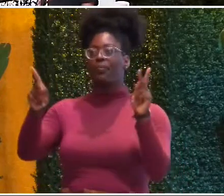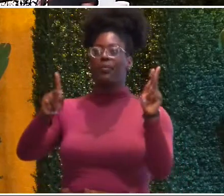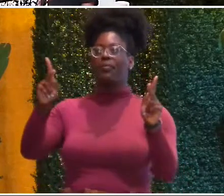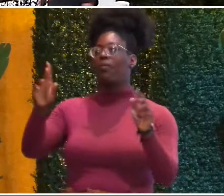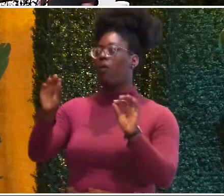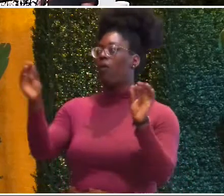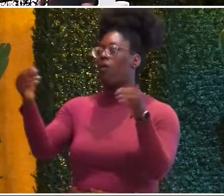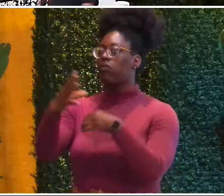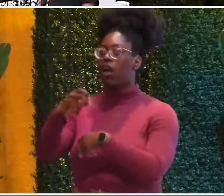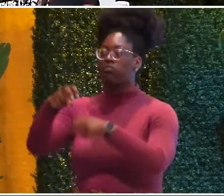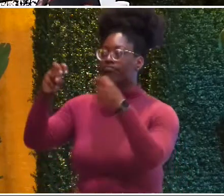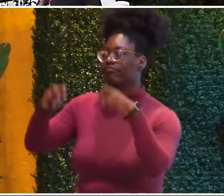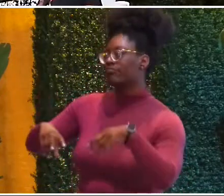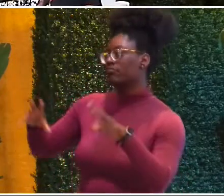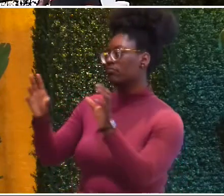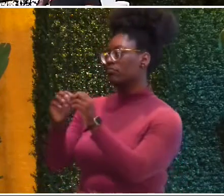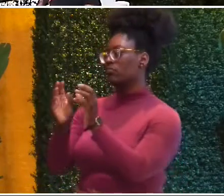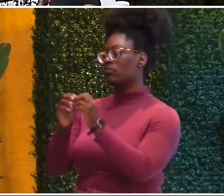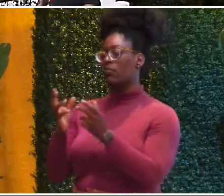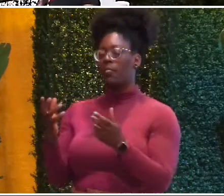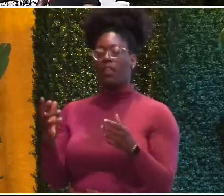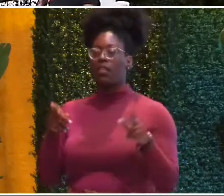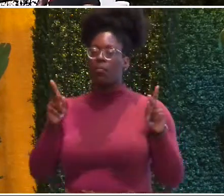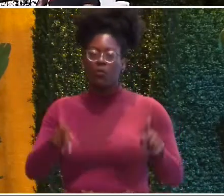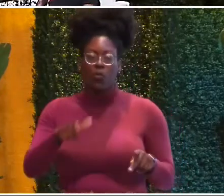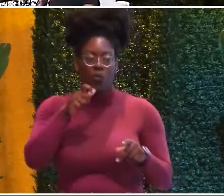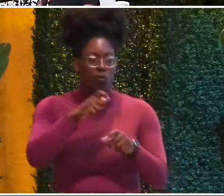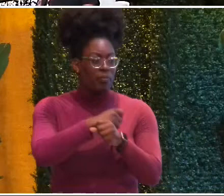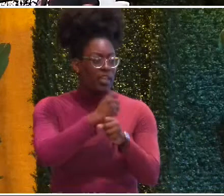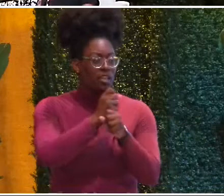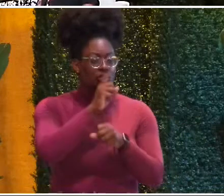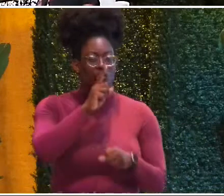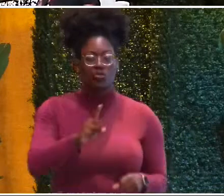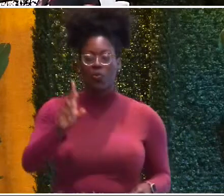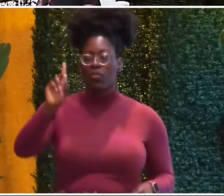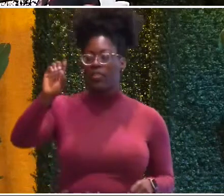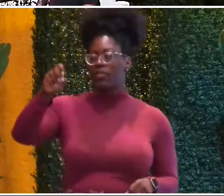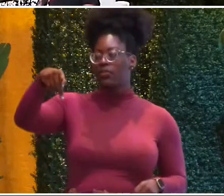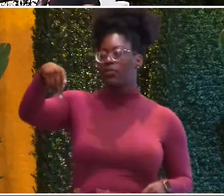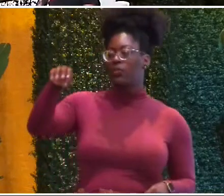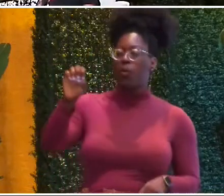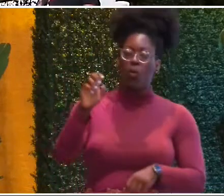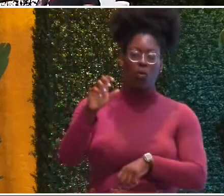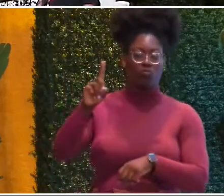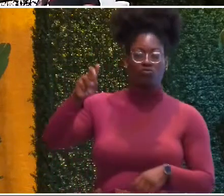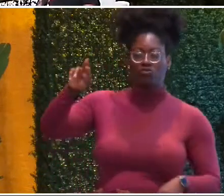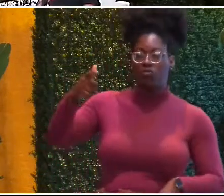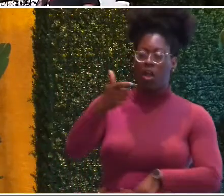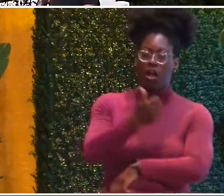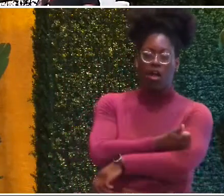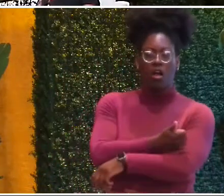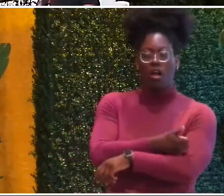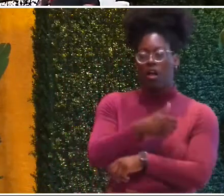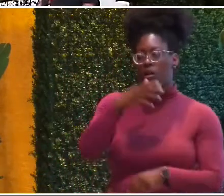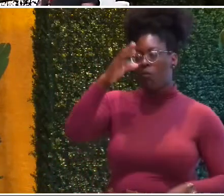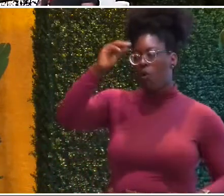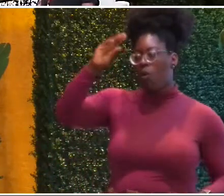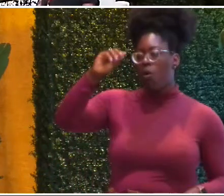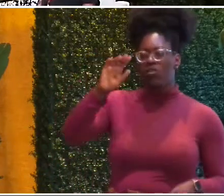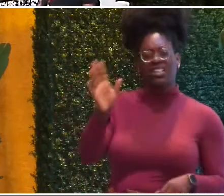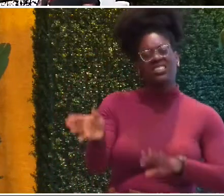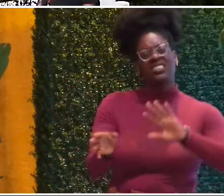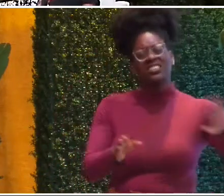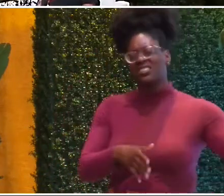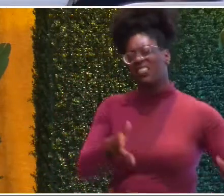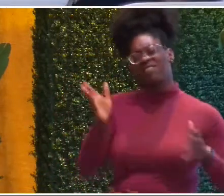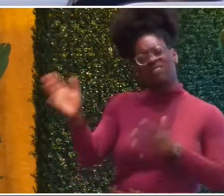the person who is making sure that the dope boys know to leave those babies alone, right? The person who was always saying, let's